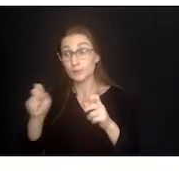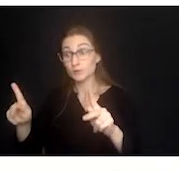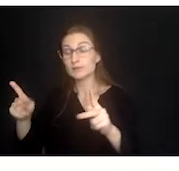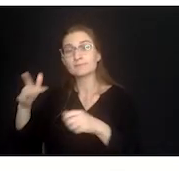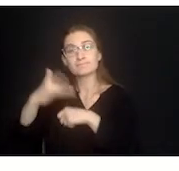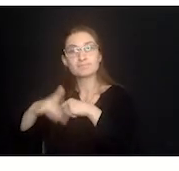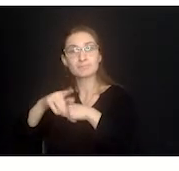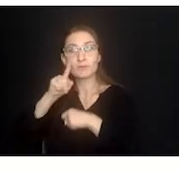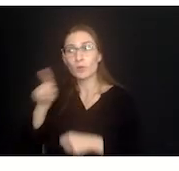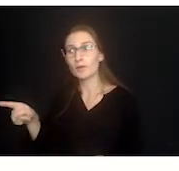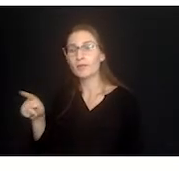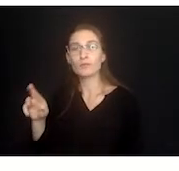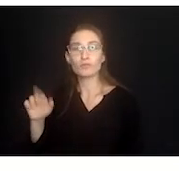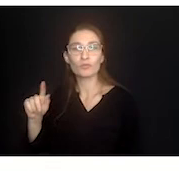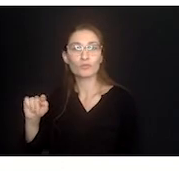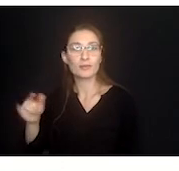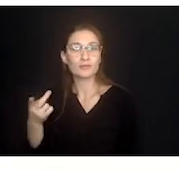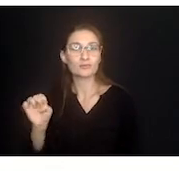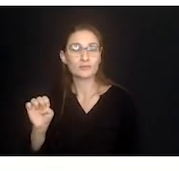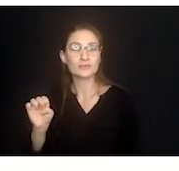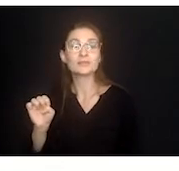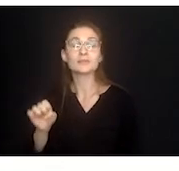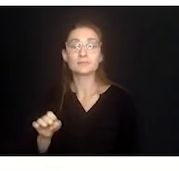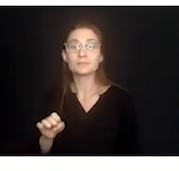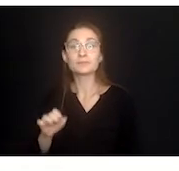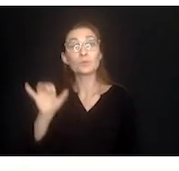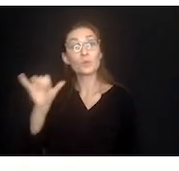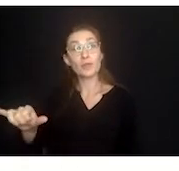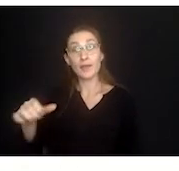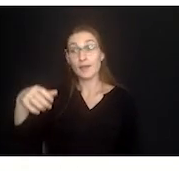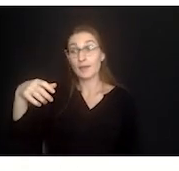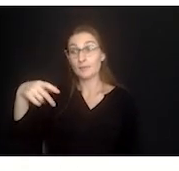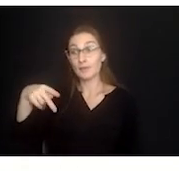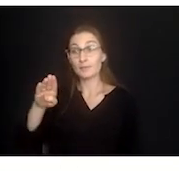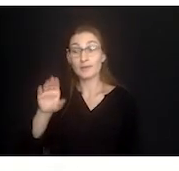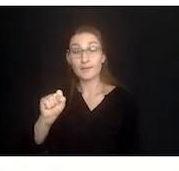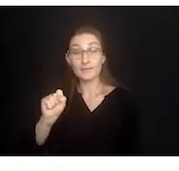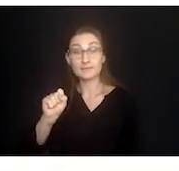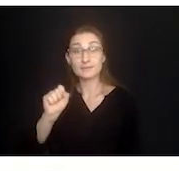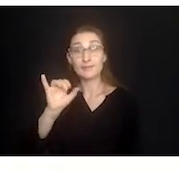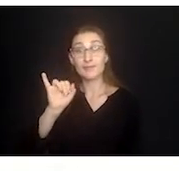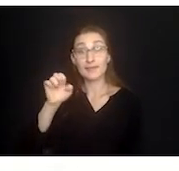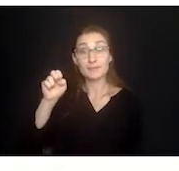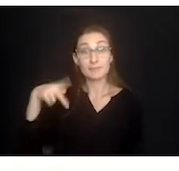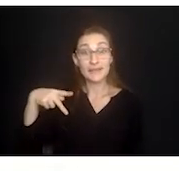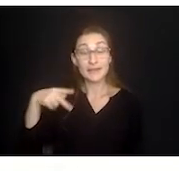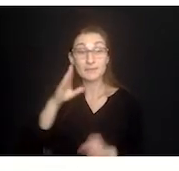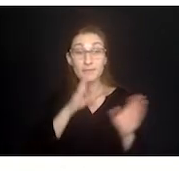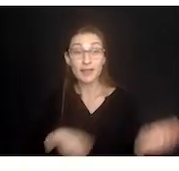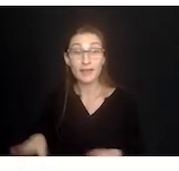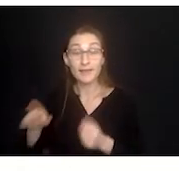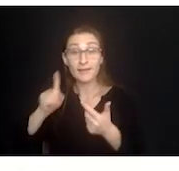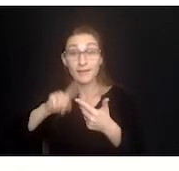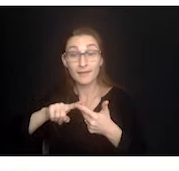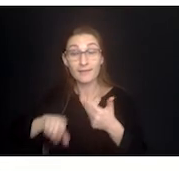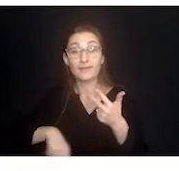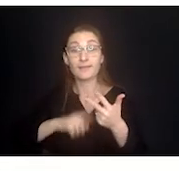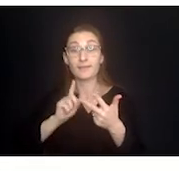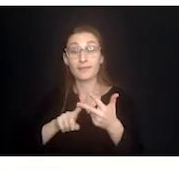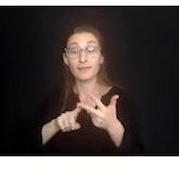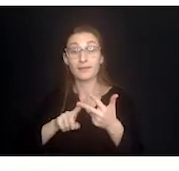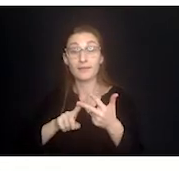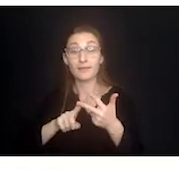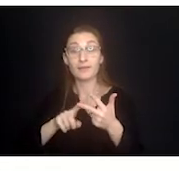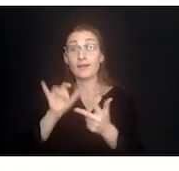going for Richie. So the PATH process takes the positive behavior support, individual education